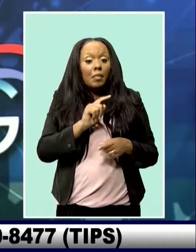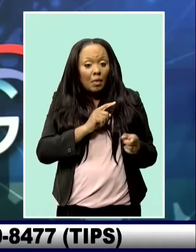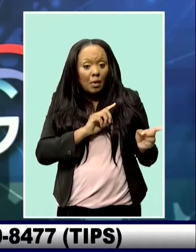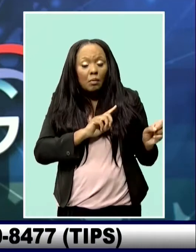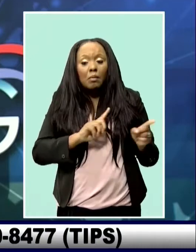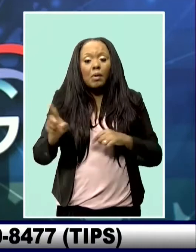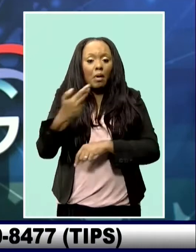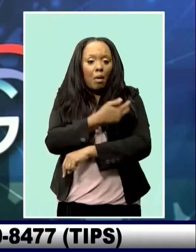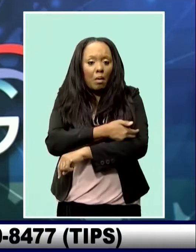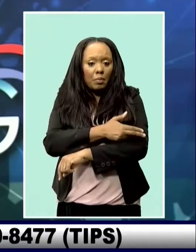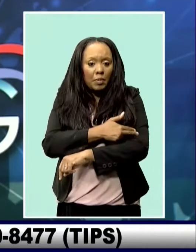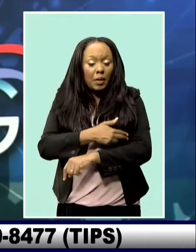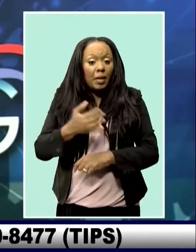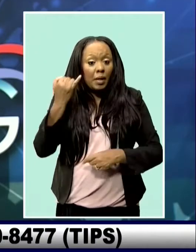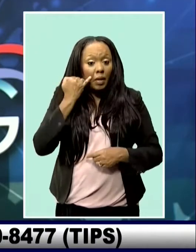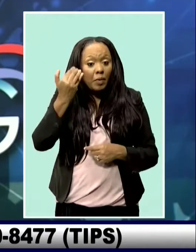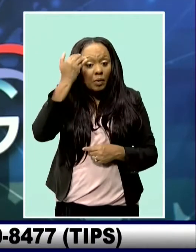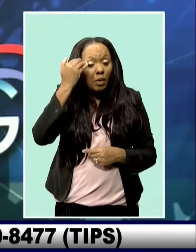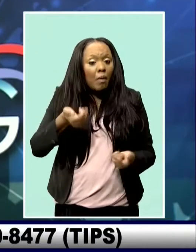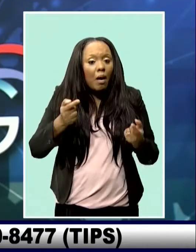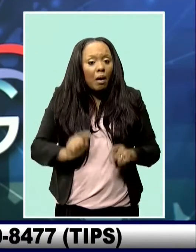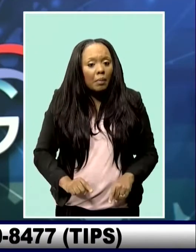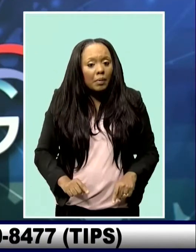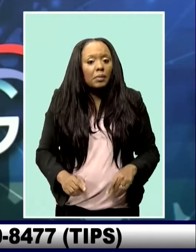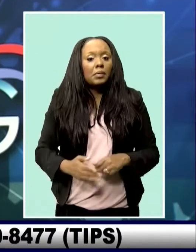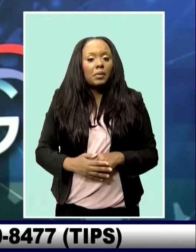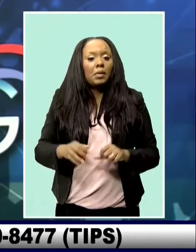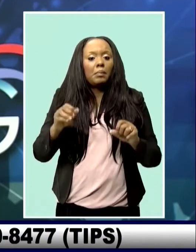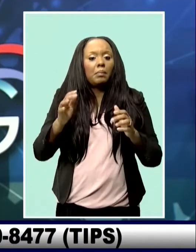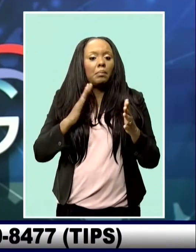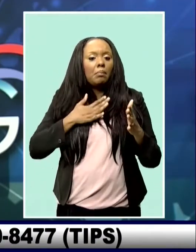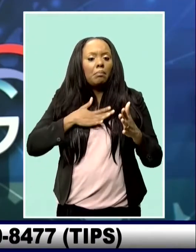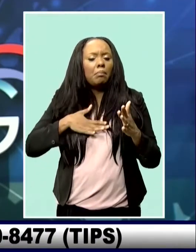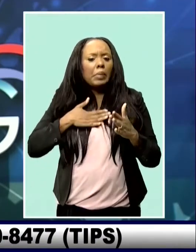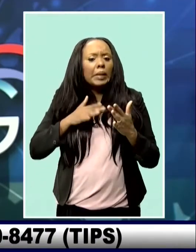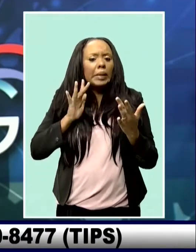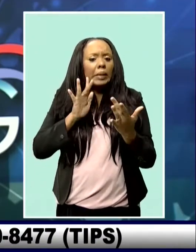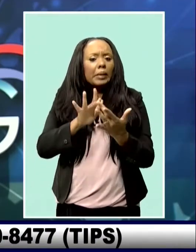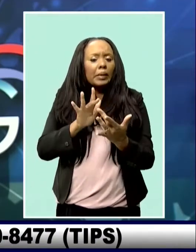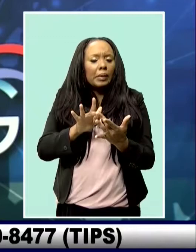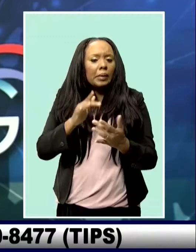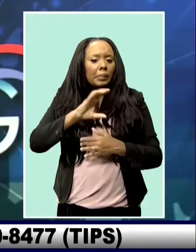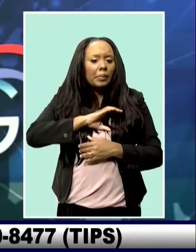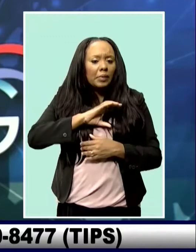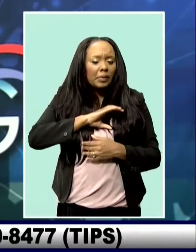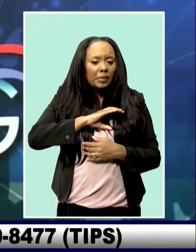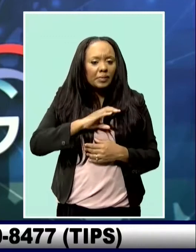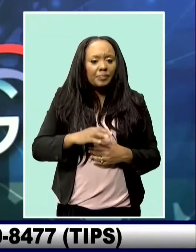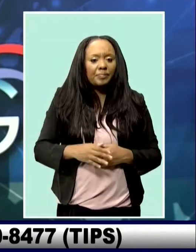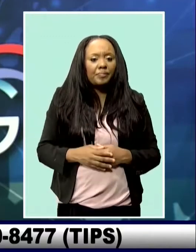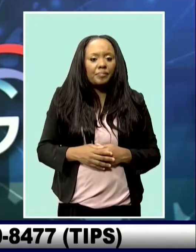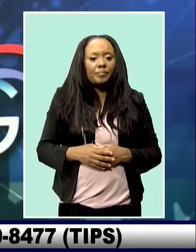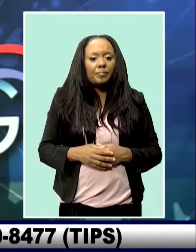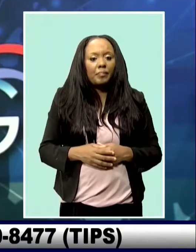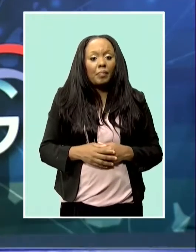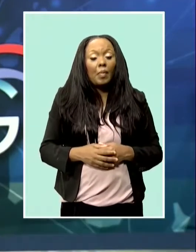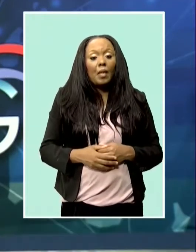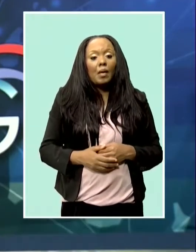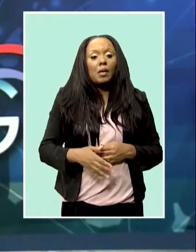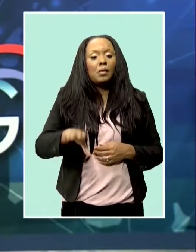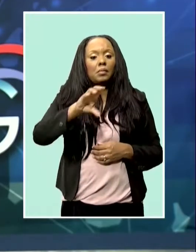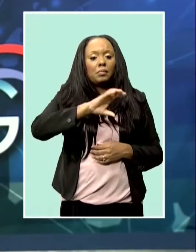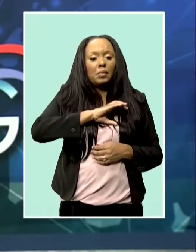Anyone who can assist police with their investigations into the shootings is asked to contact the police. And lawmen